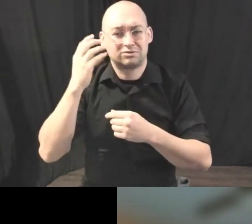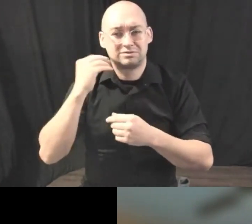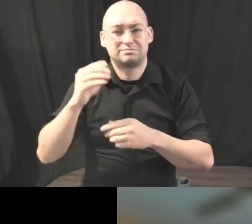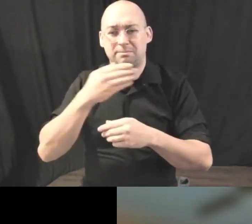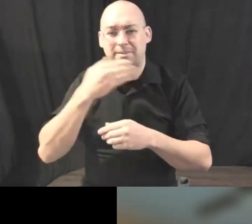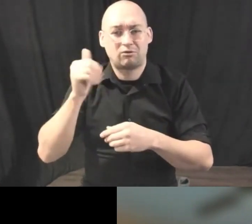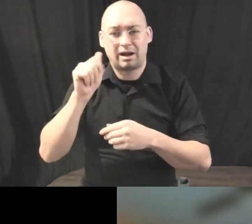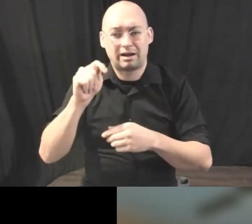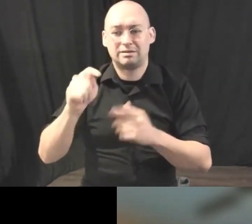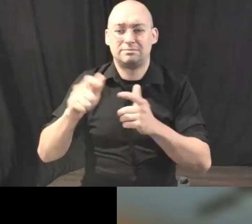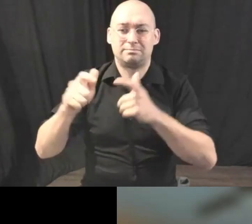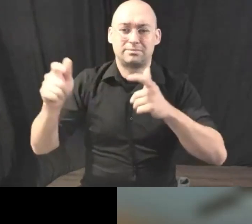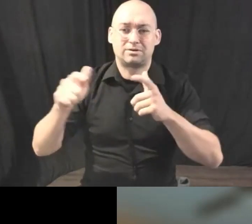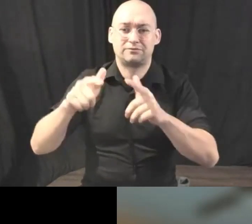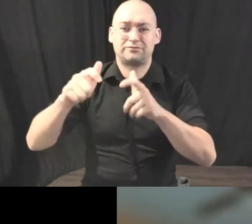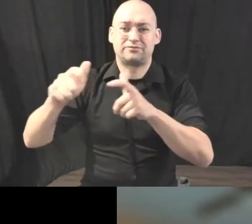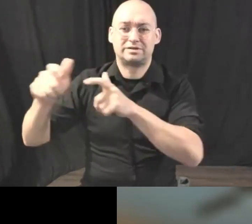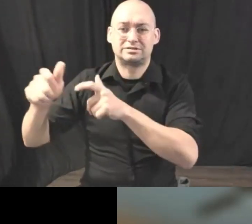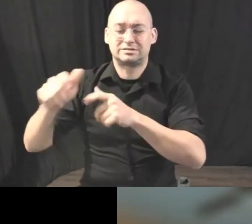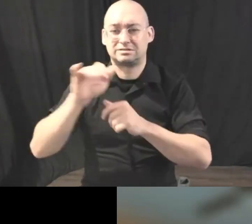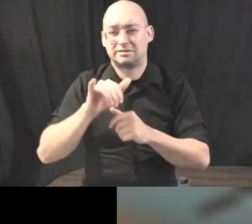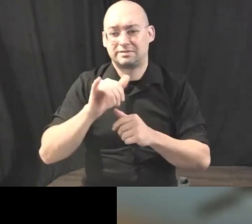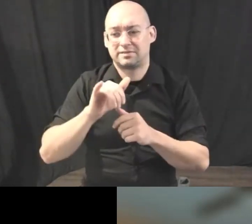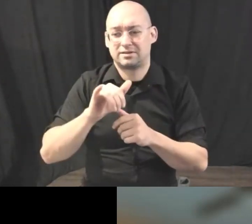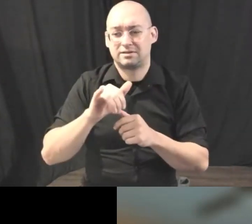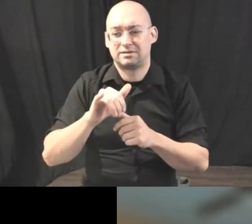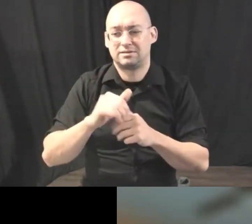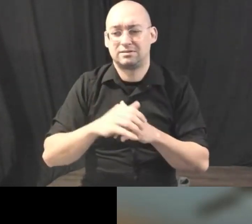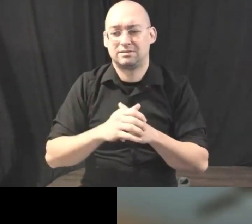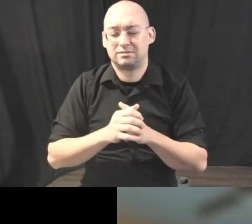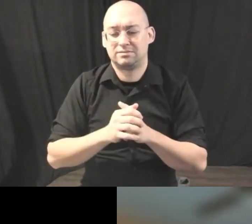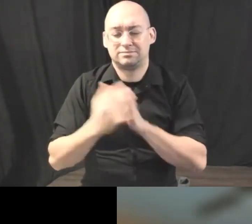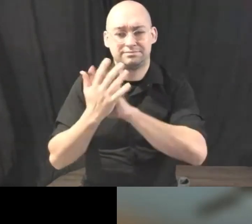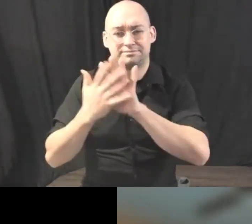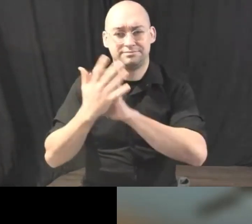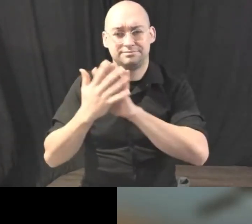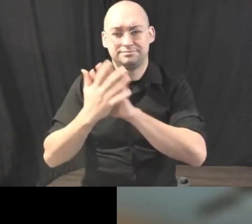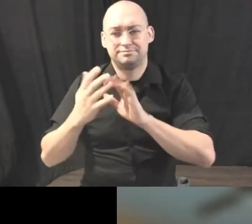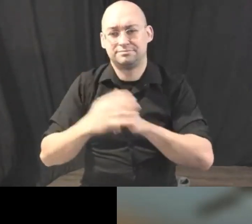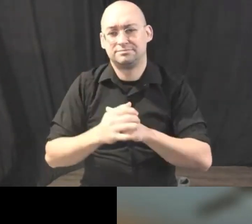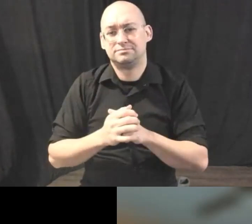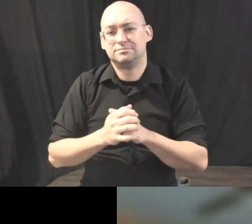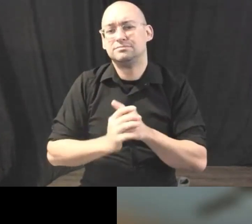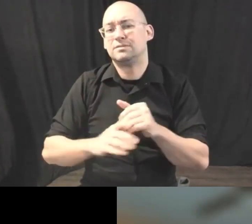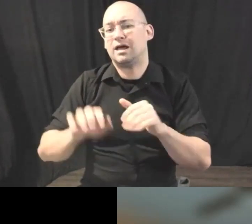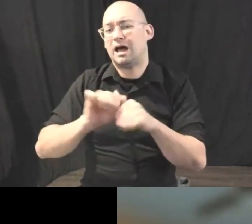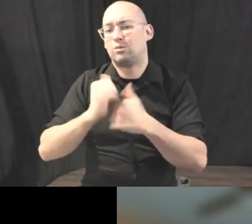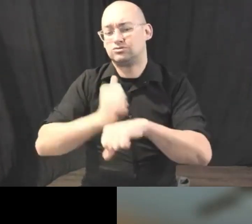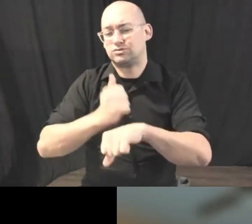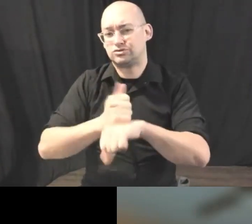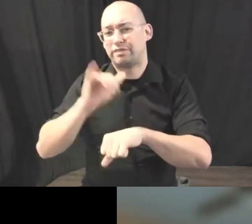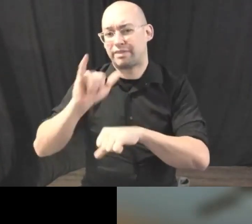quickly it was, I think, kind of made there needing to be much more. And I think then how we structure that and think through